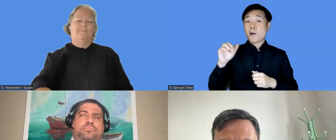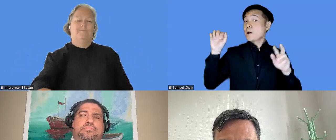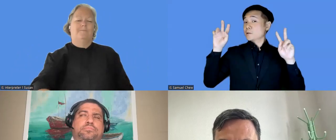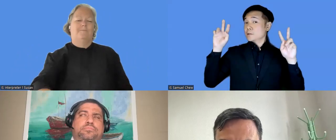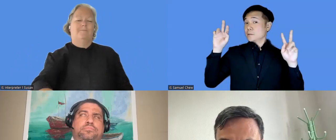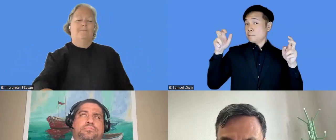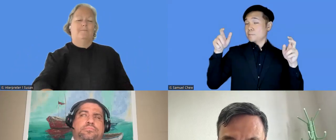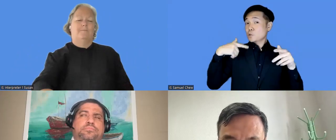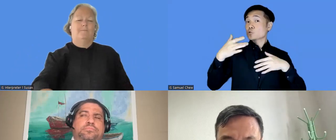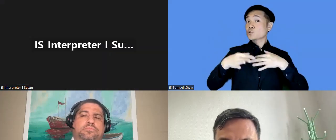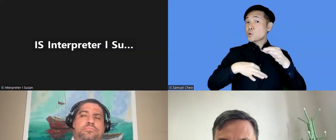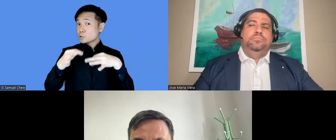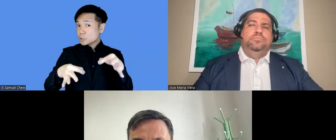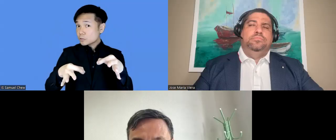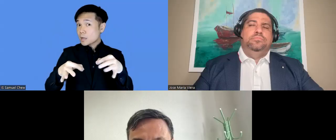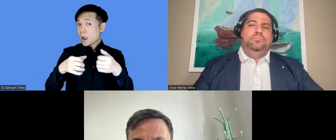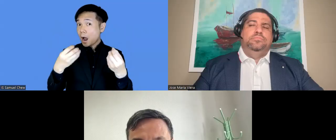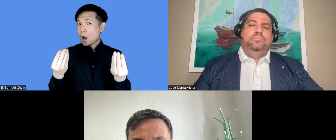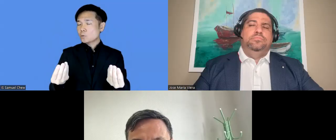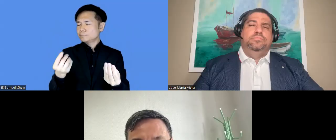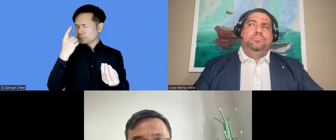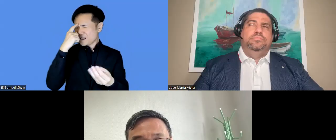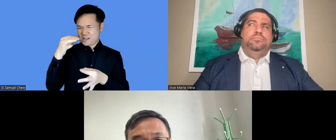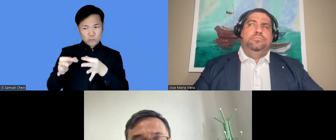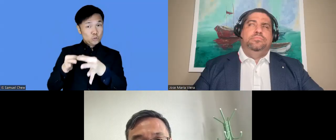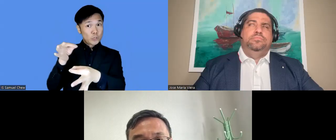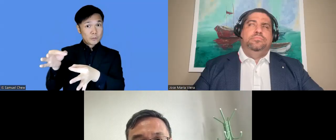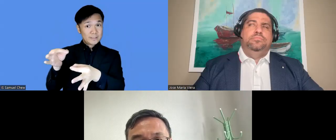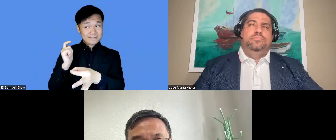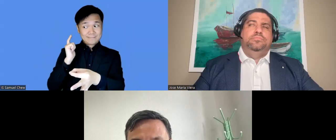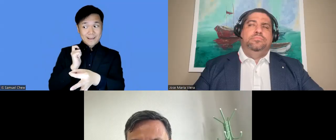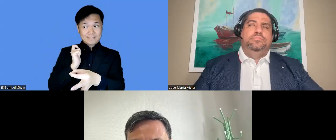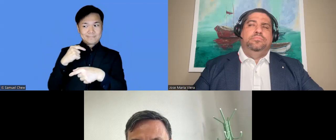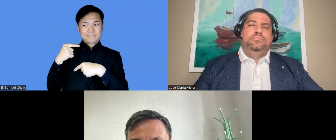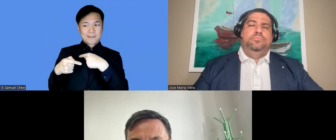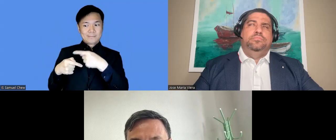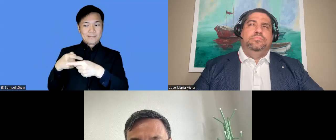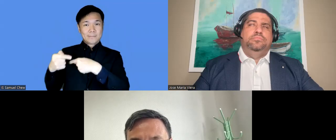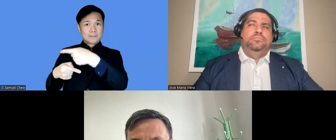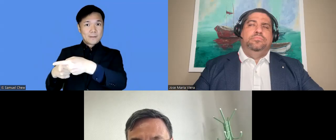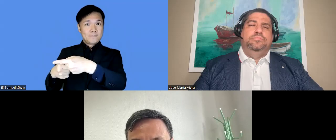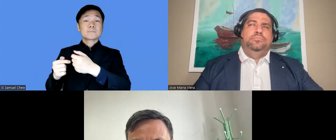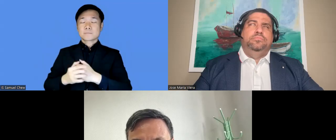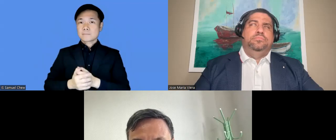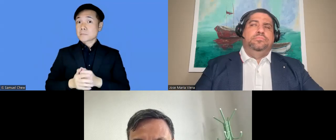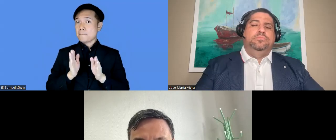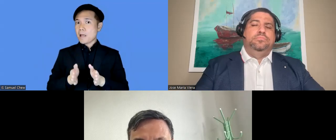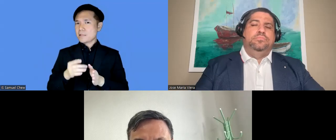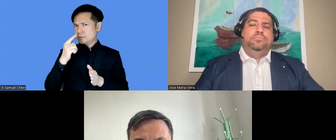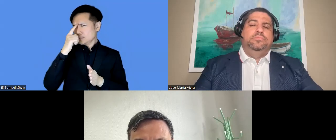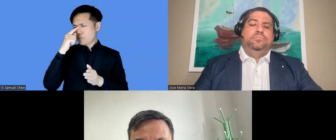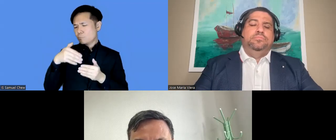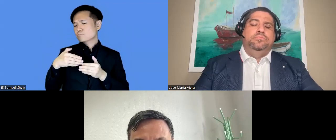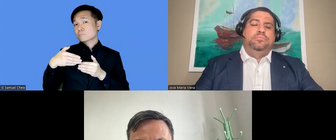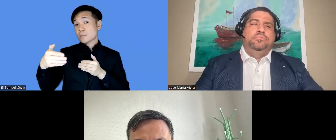includes making a strategy in the beginning. In the process of, in the next 5 years